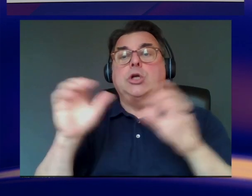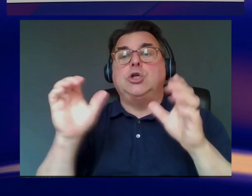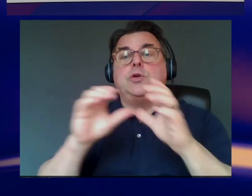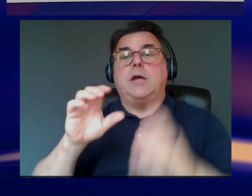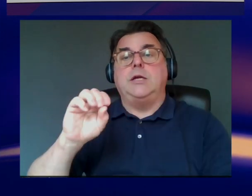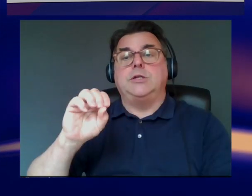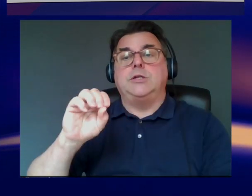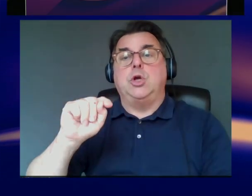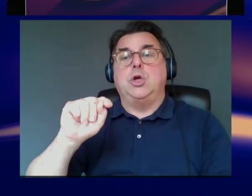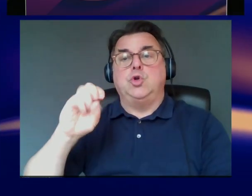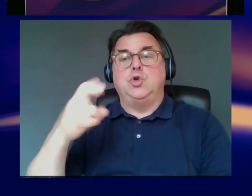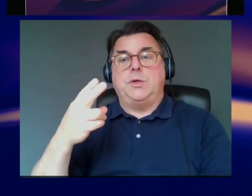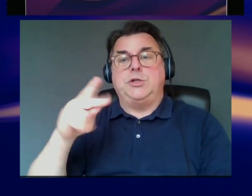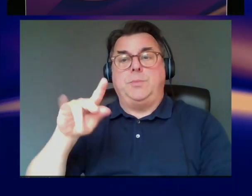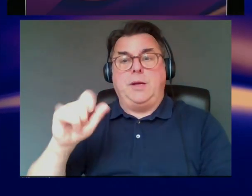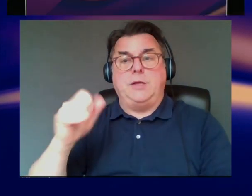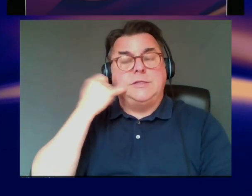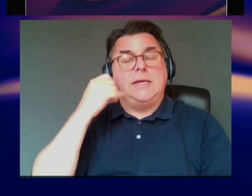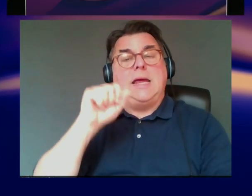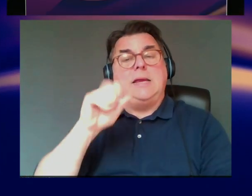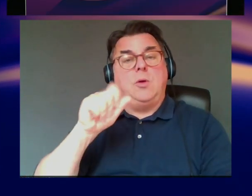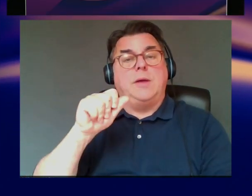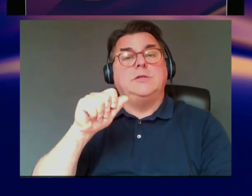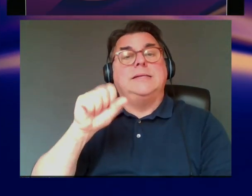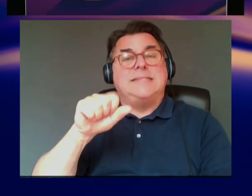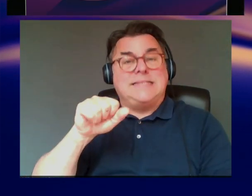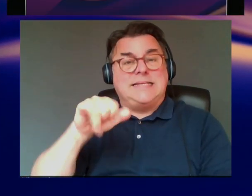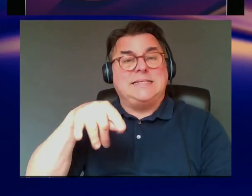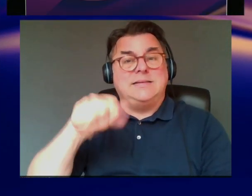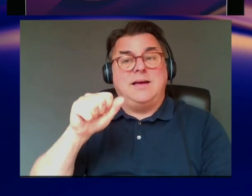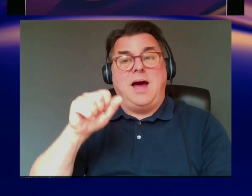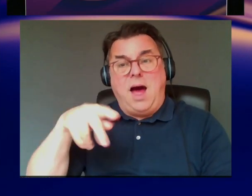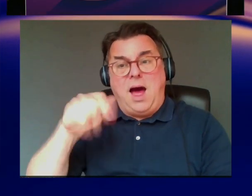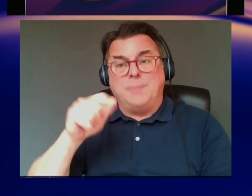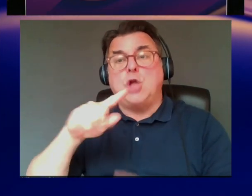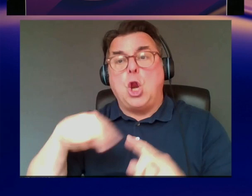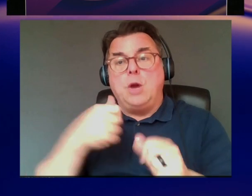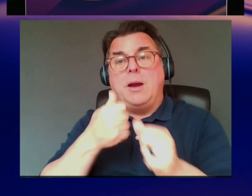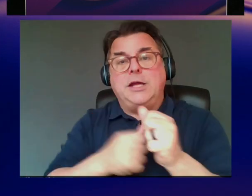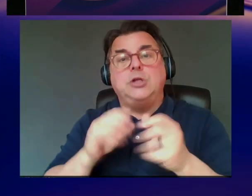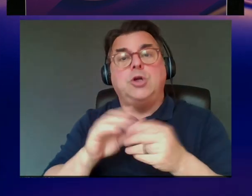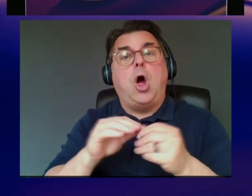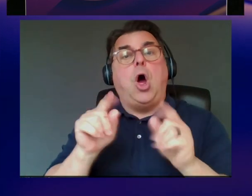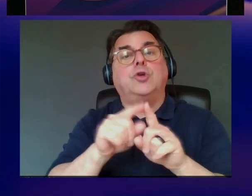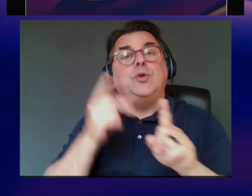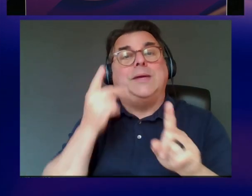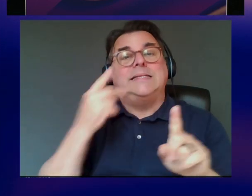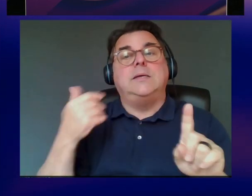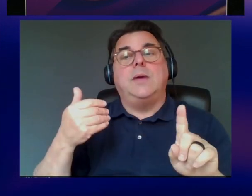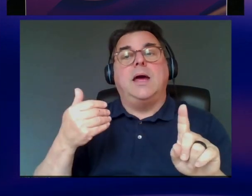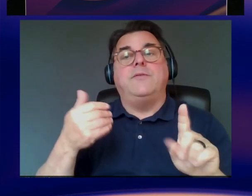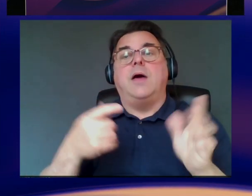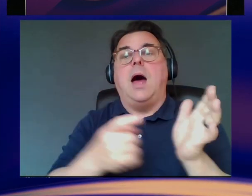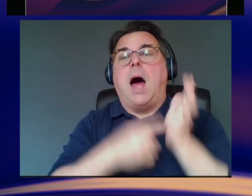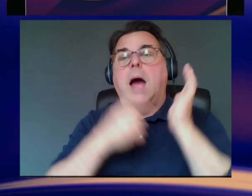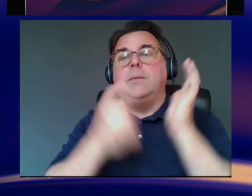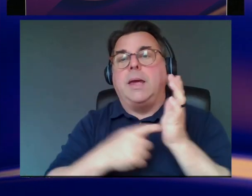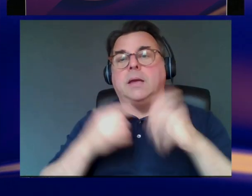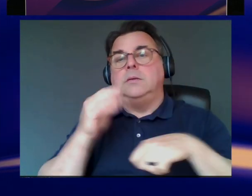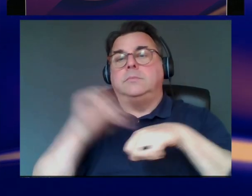More section. Actually, you know what? I'm going to flip that around a little bit. Ooh, So if you go to flip the script. AWSPowerHour.com, it'll take you directly to